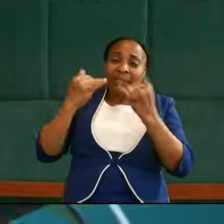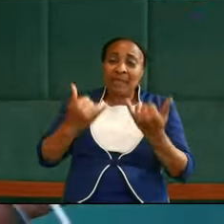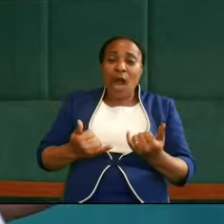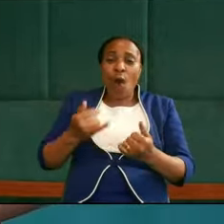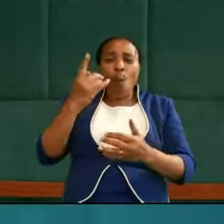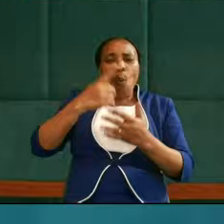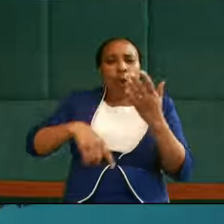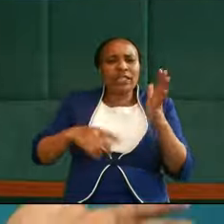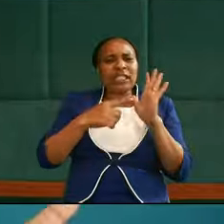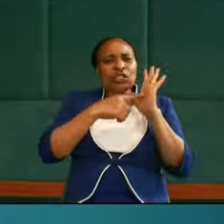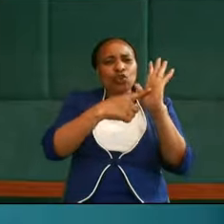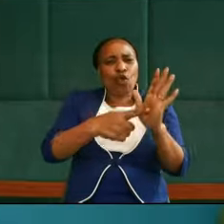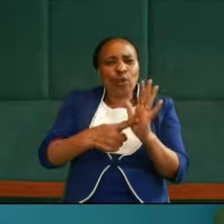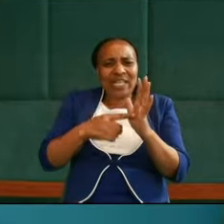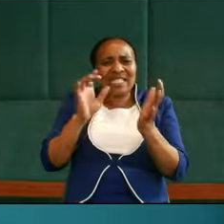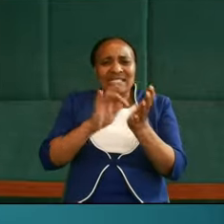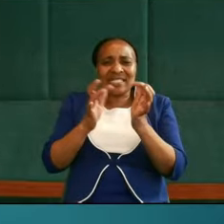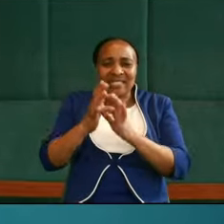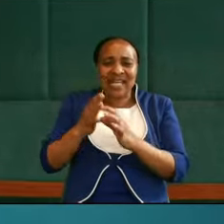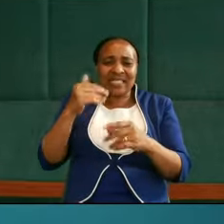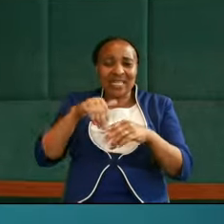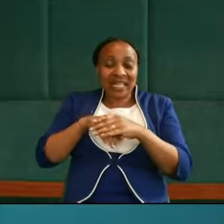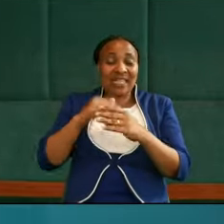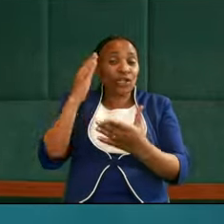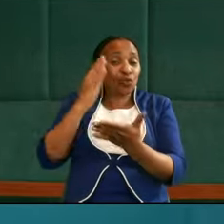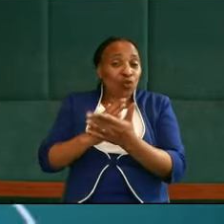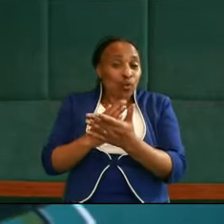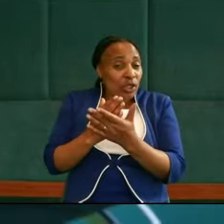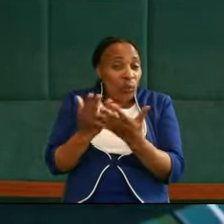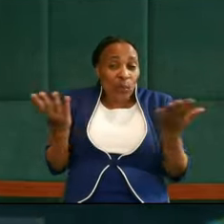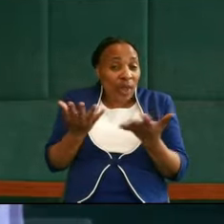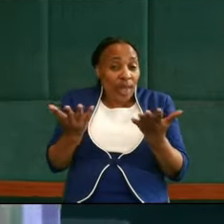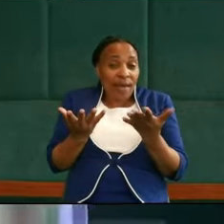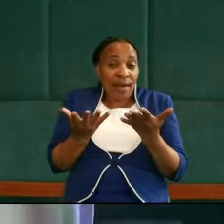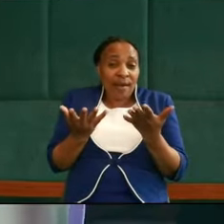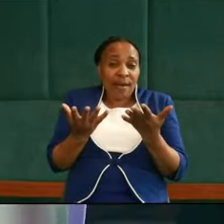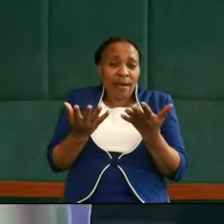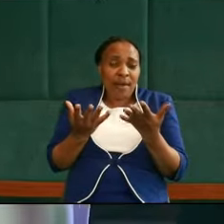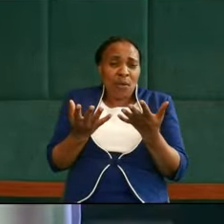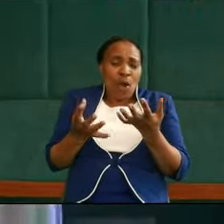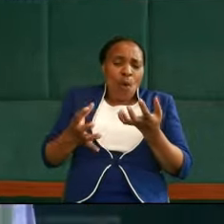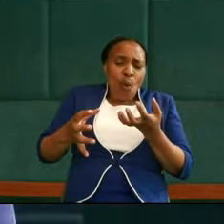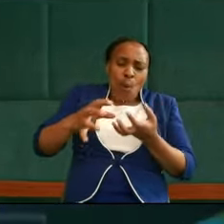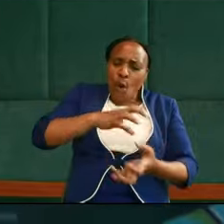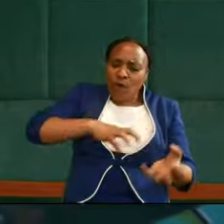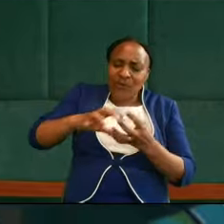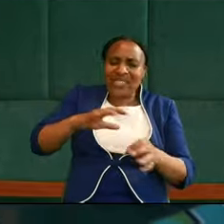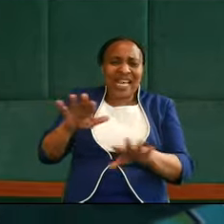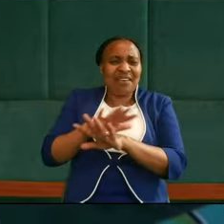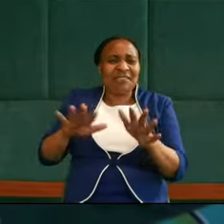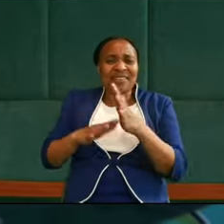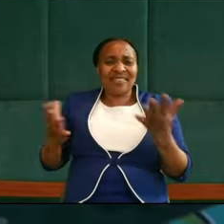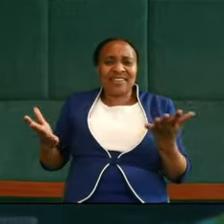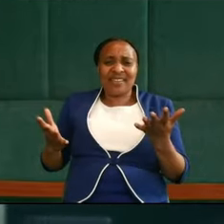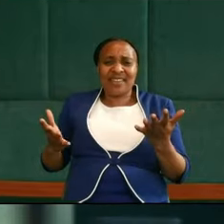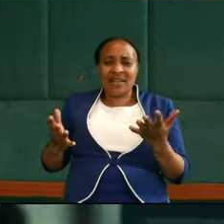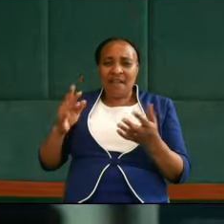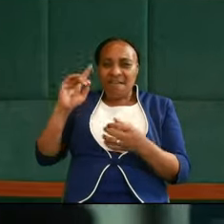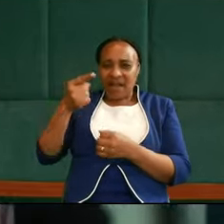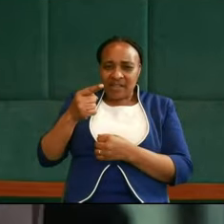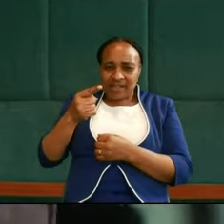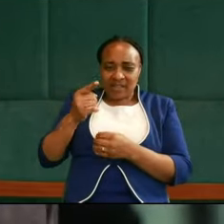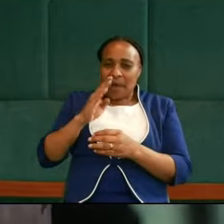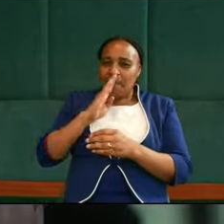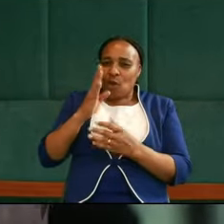reflecting Jesus in the true sense of the word. We have compromised everywhere. In the past, we used to be